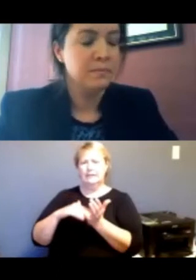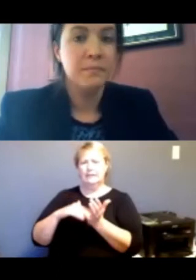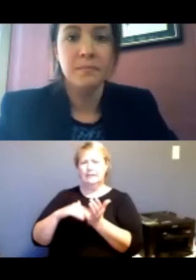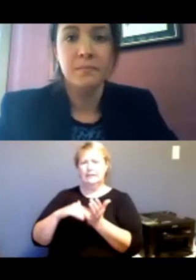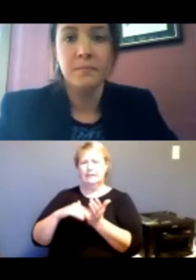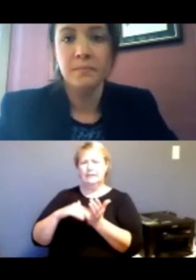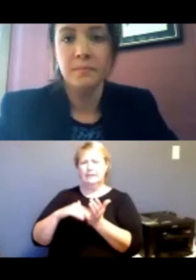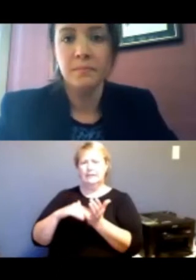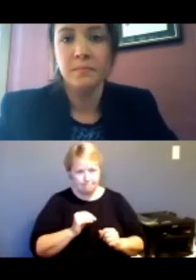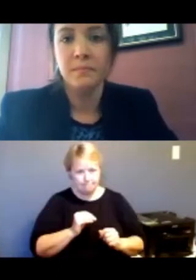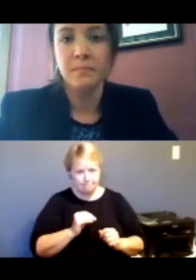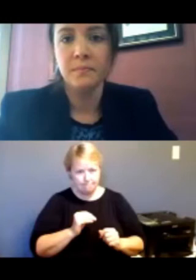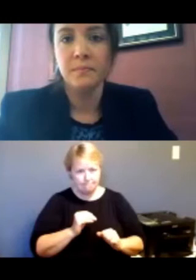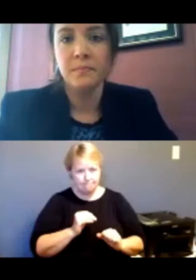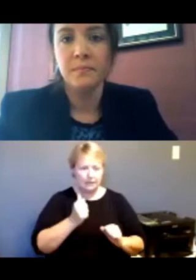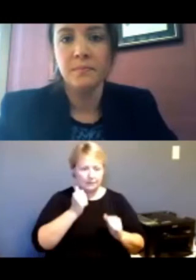It's a little overwhelming.